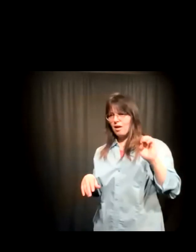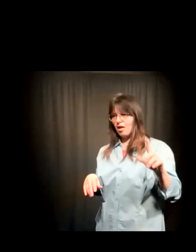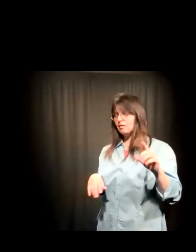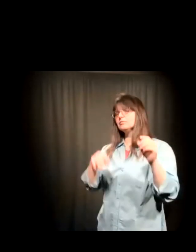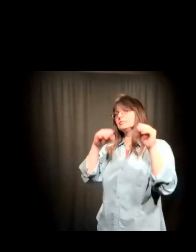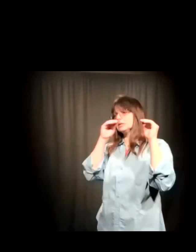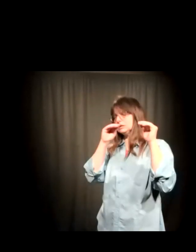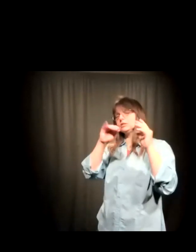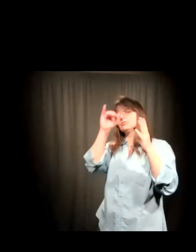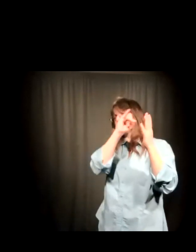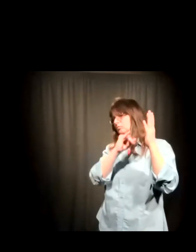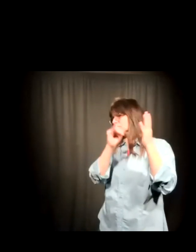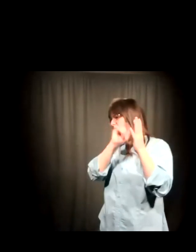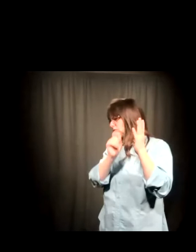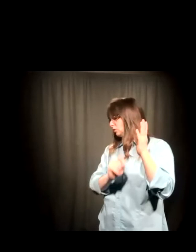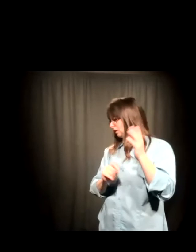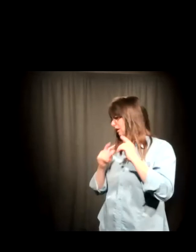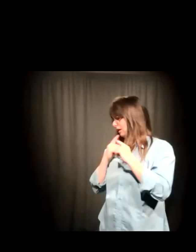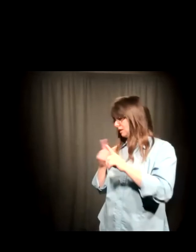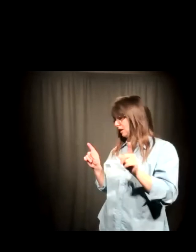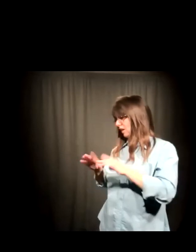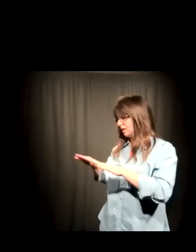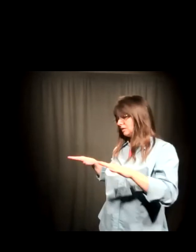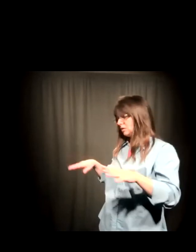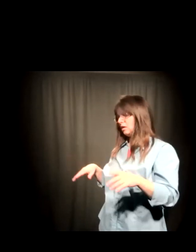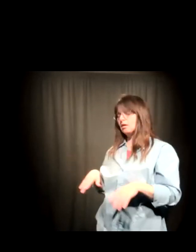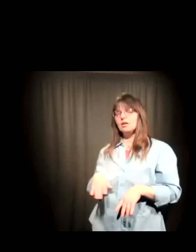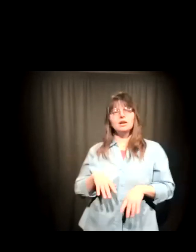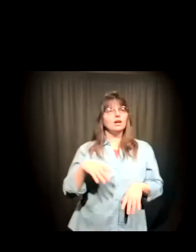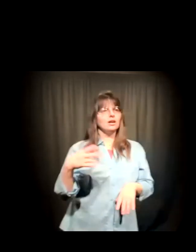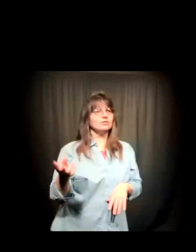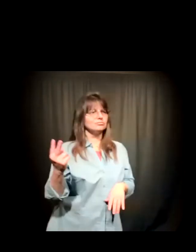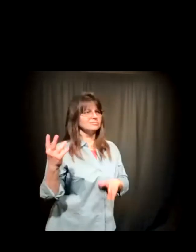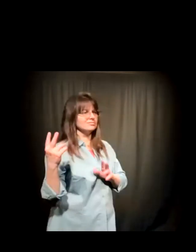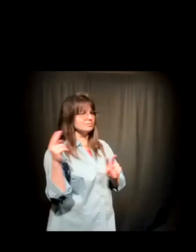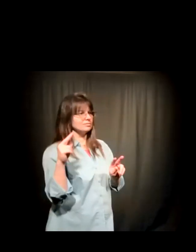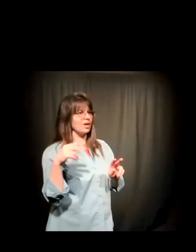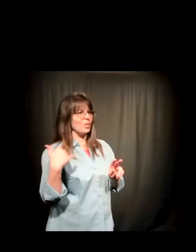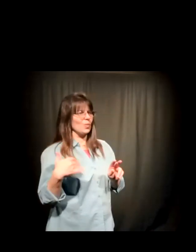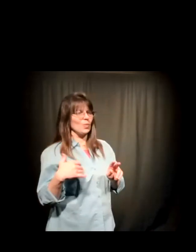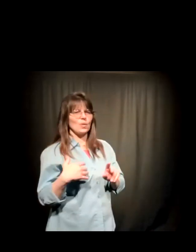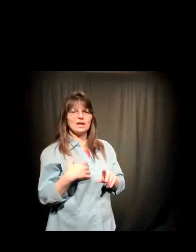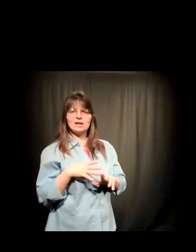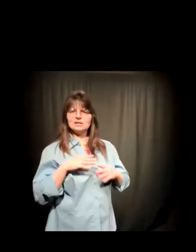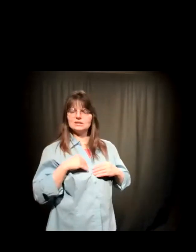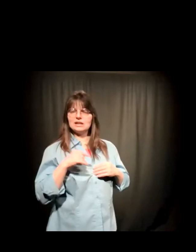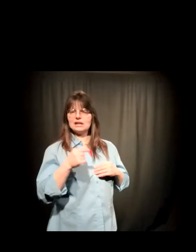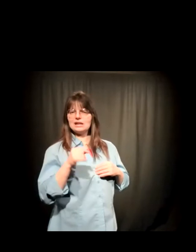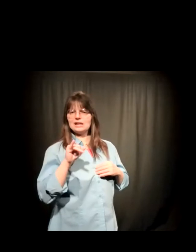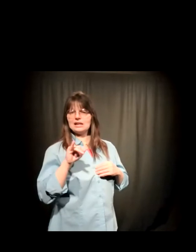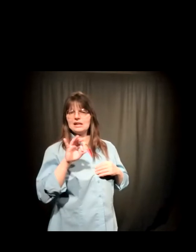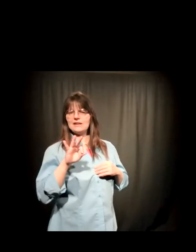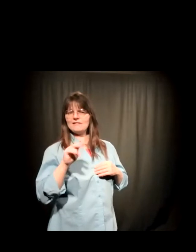abilities. He was, they believed, gifted. They believed this was what he was put on this earth to